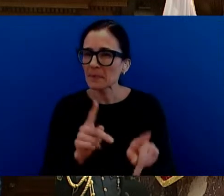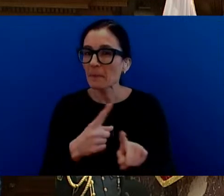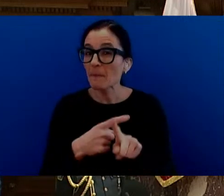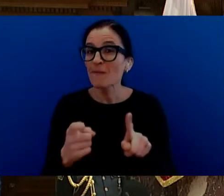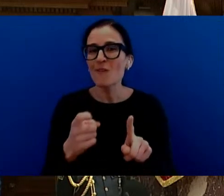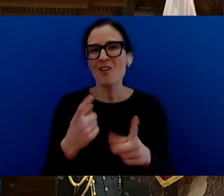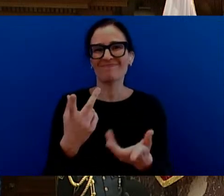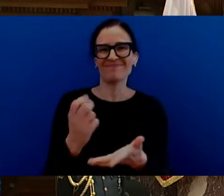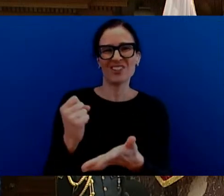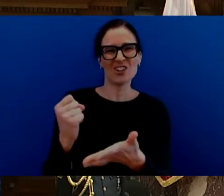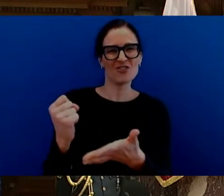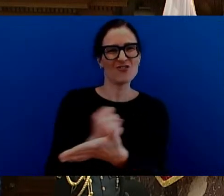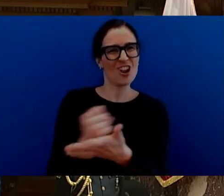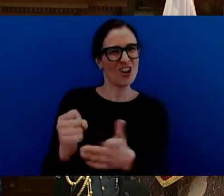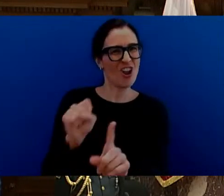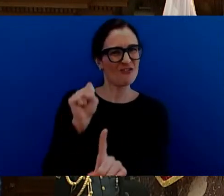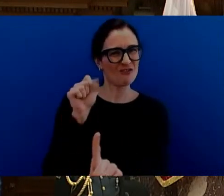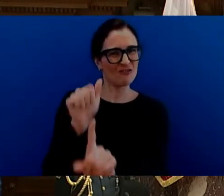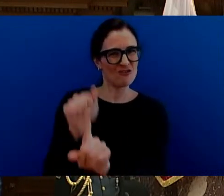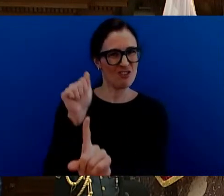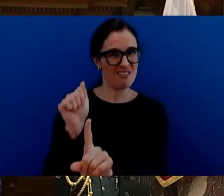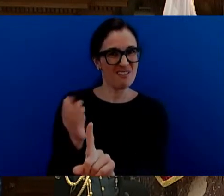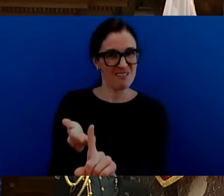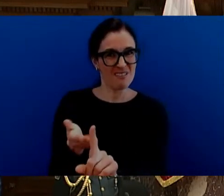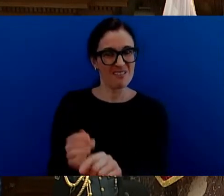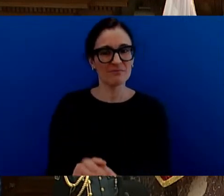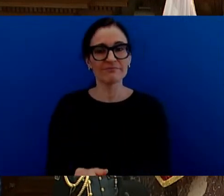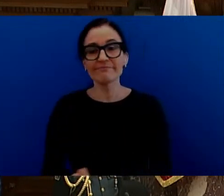and to recover healthcare costs from wrongdoers.